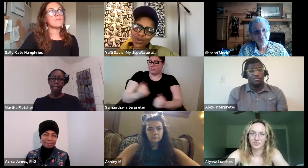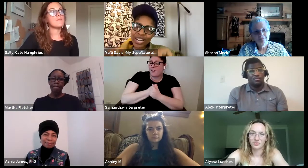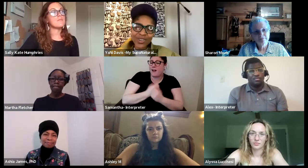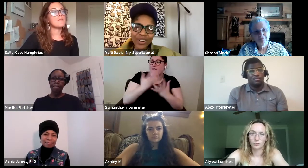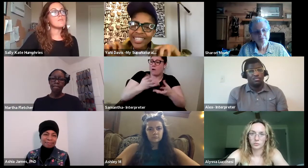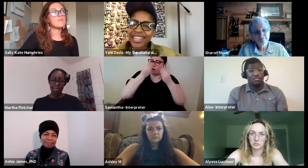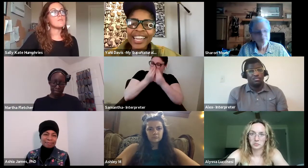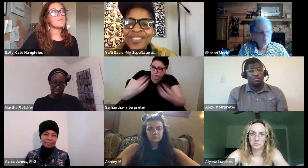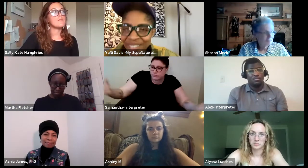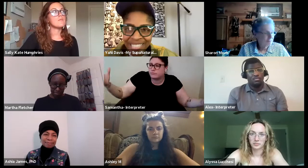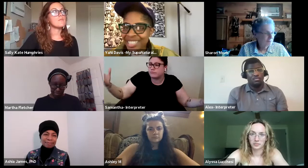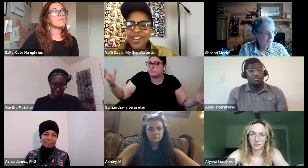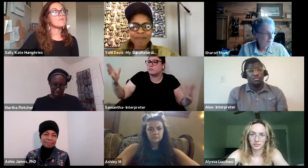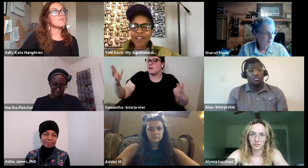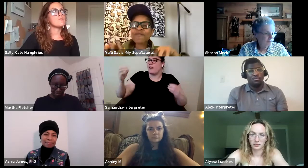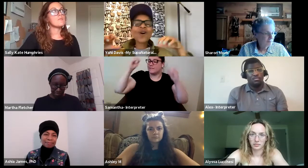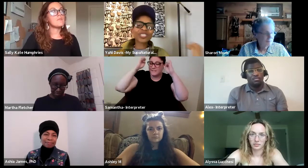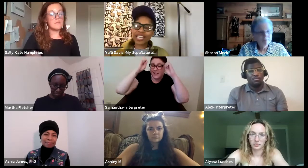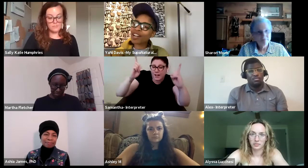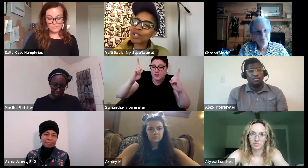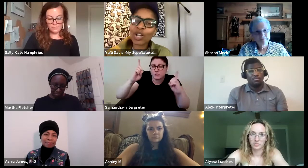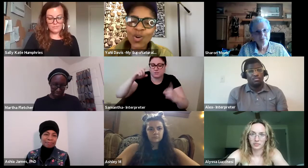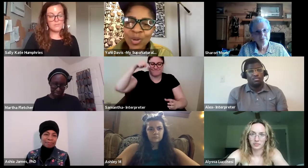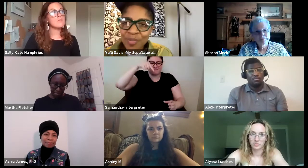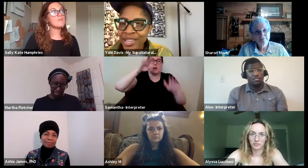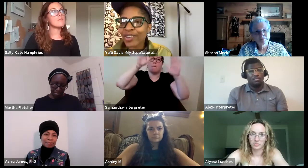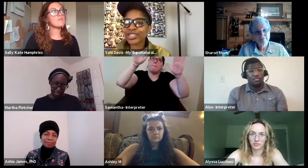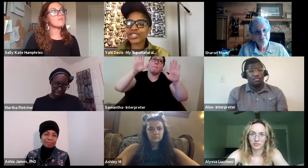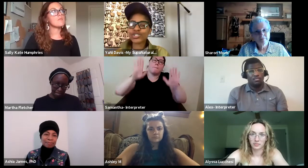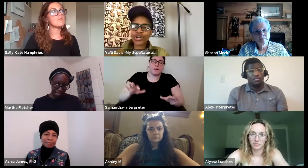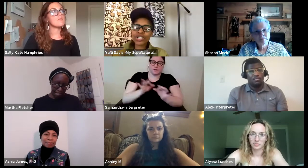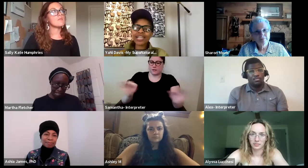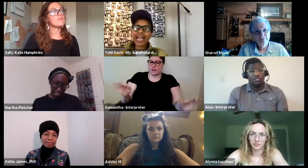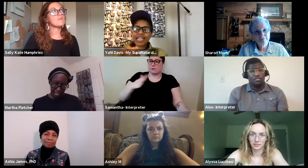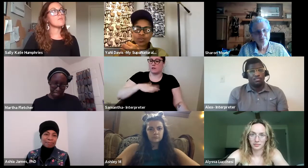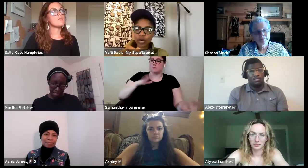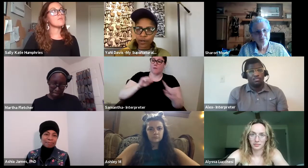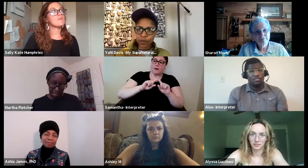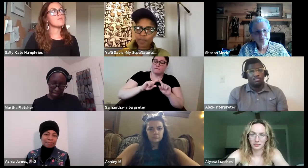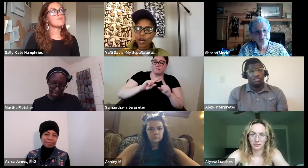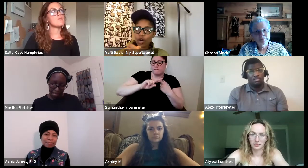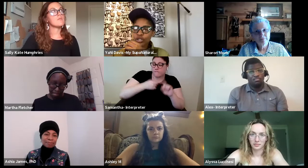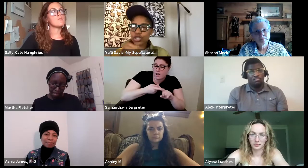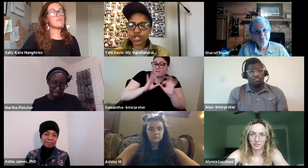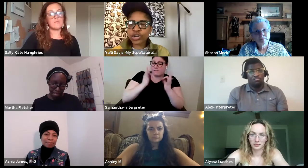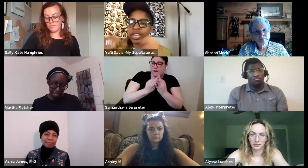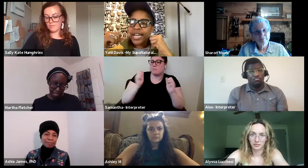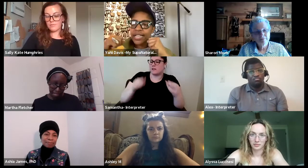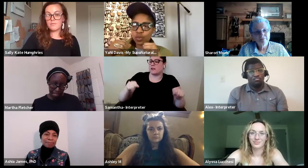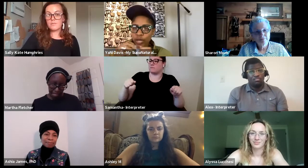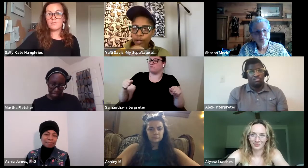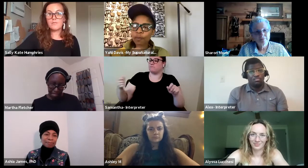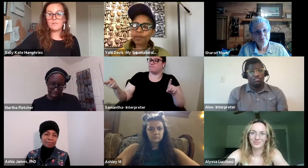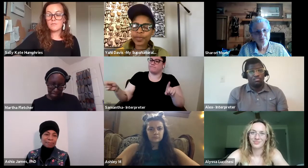this great, great language, my folks can come along with me on this journey as well,